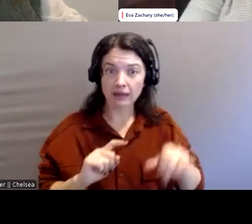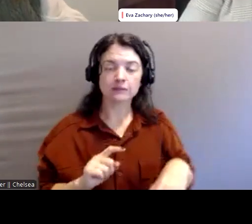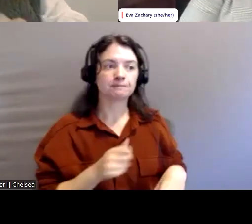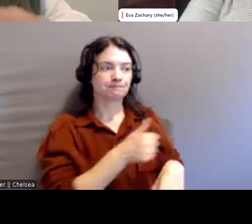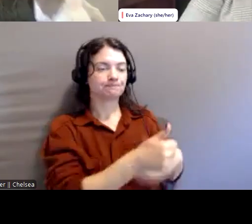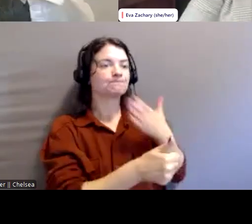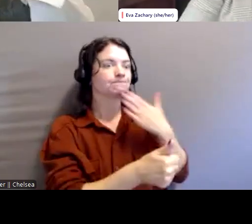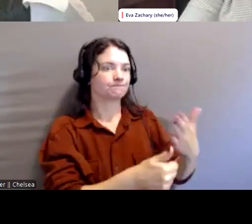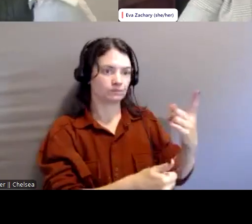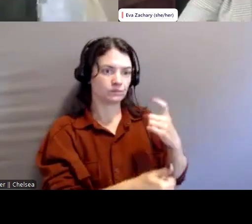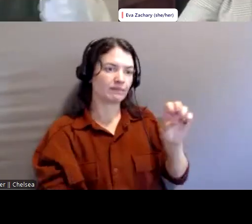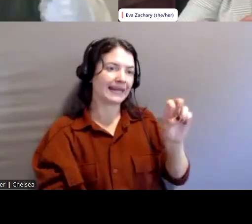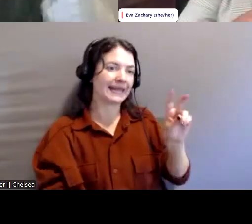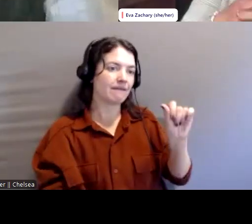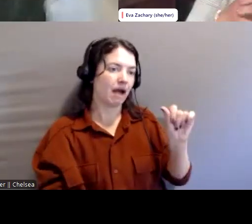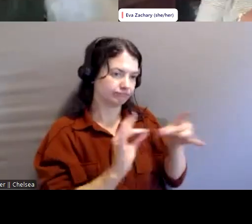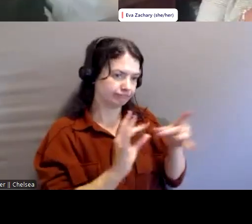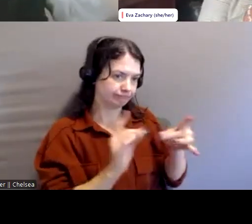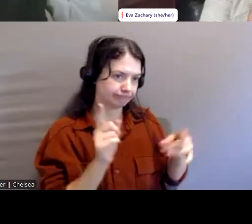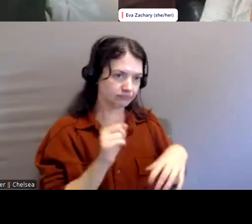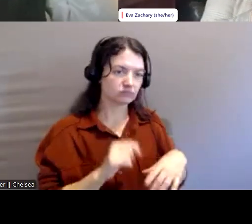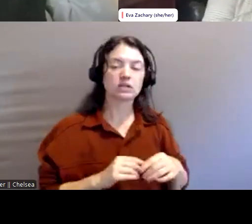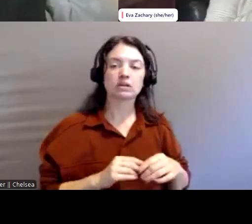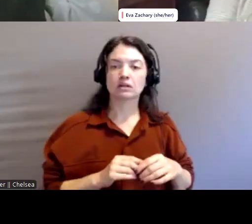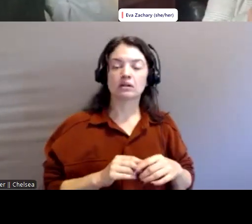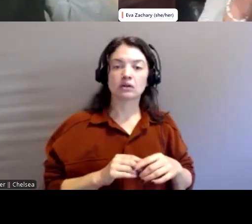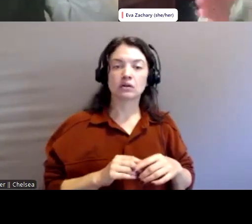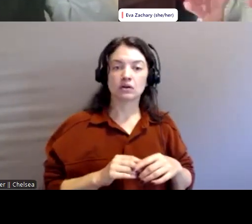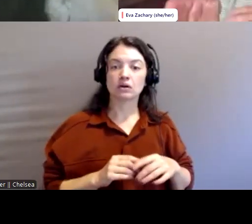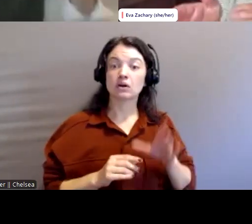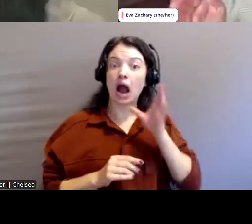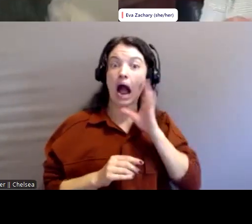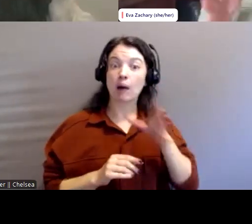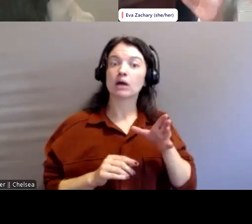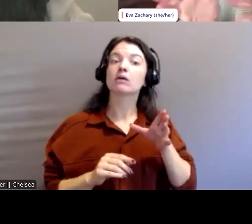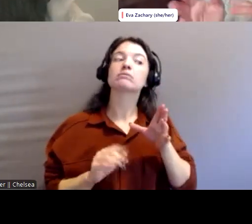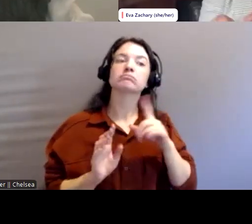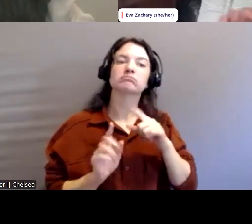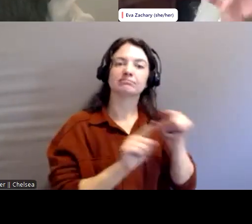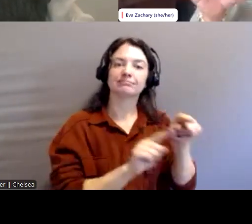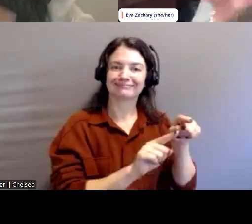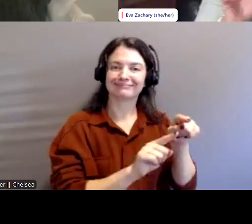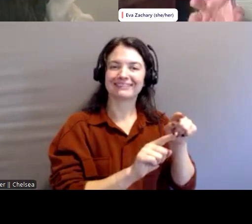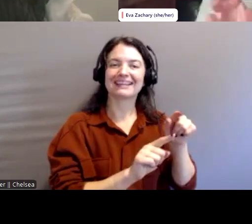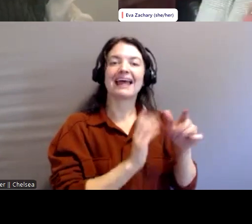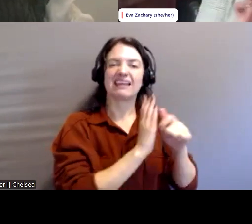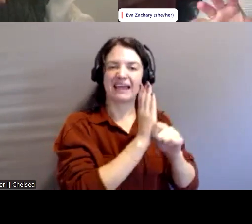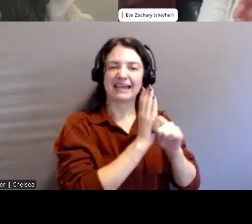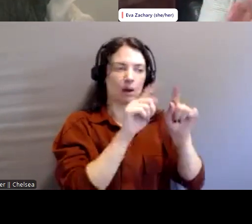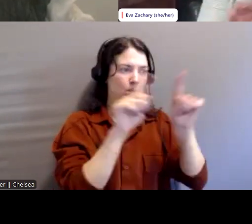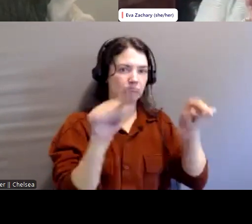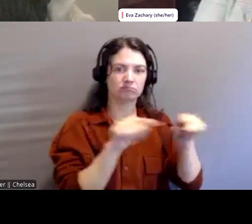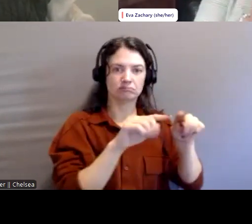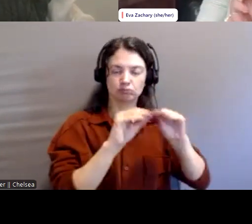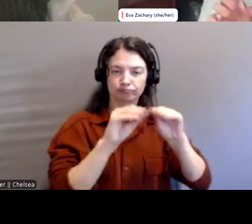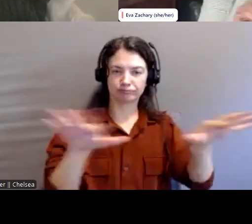question. And I will also reference you back to the handout that you're going to be receiving. This is something that you can